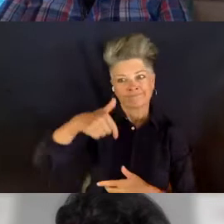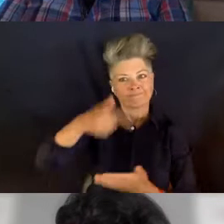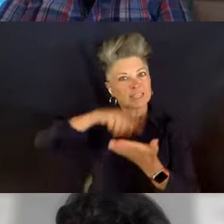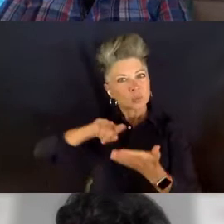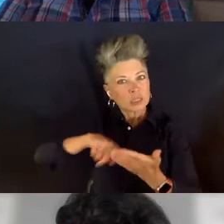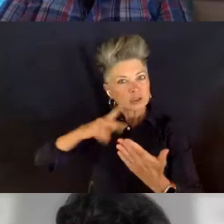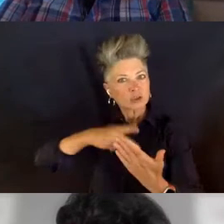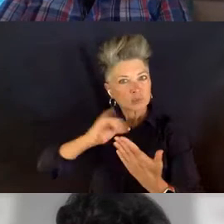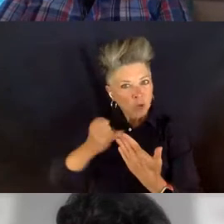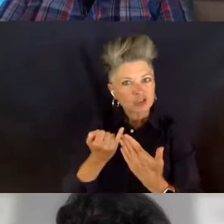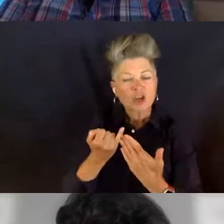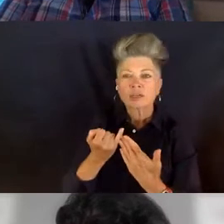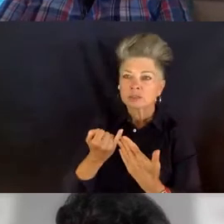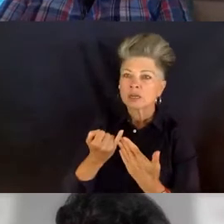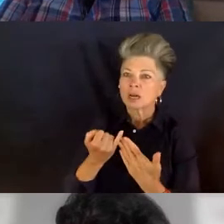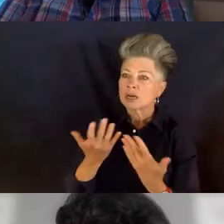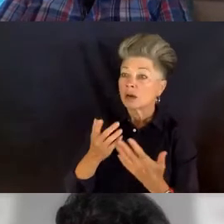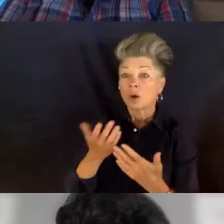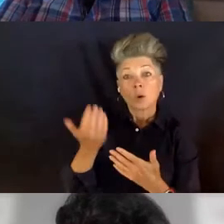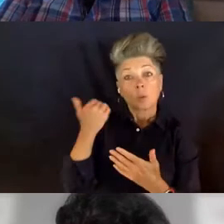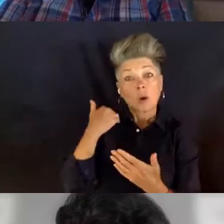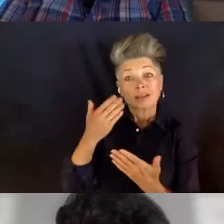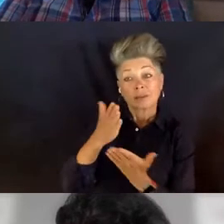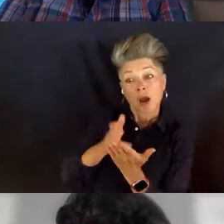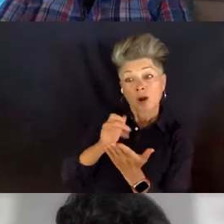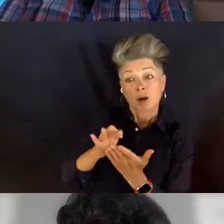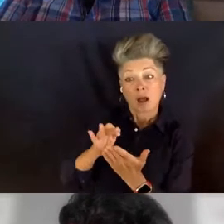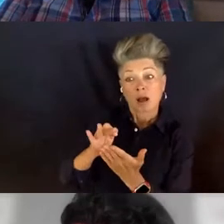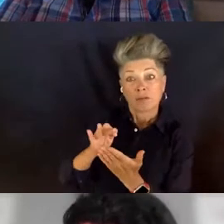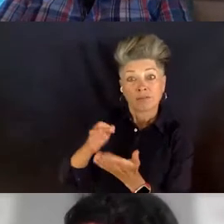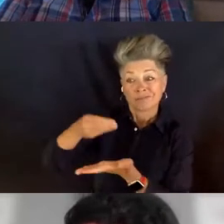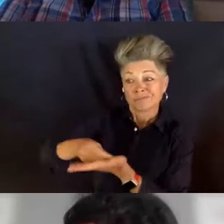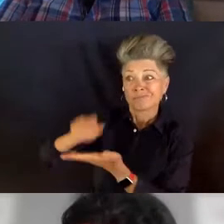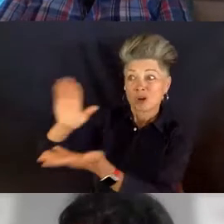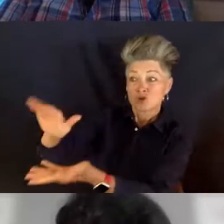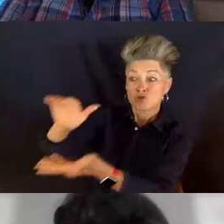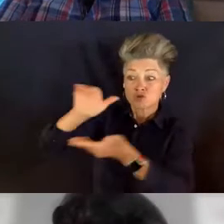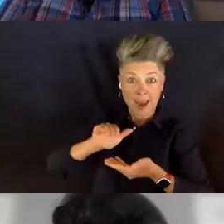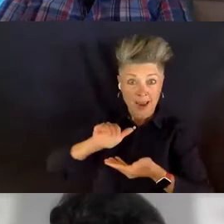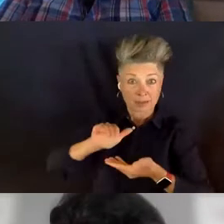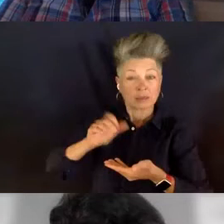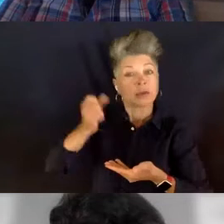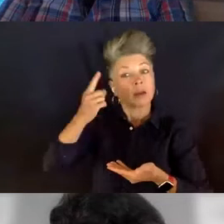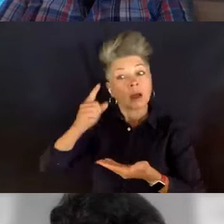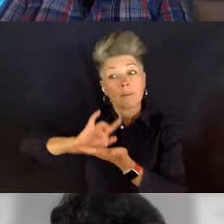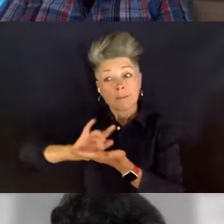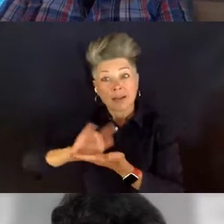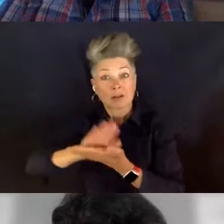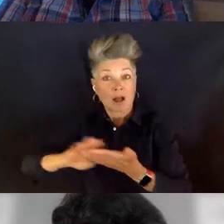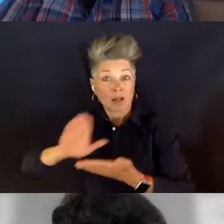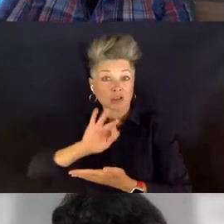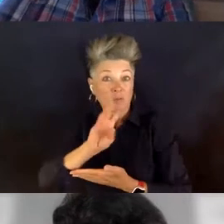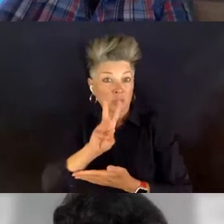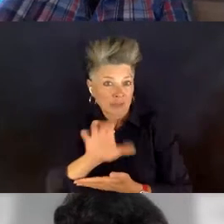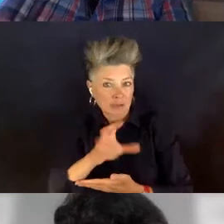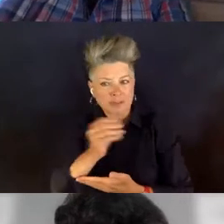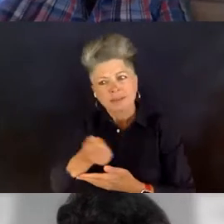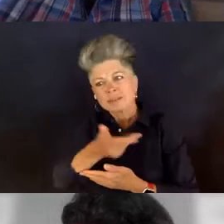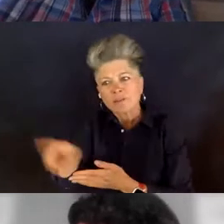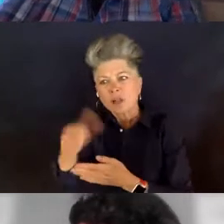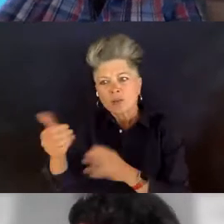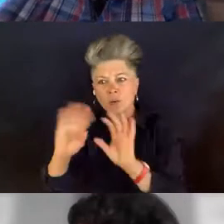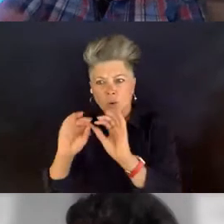project was a part of the grant that Medical College of Wisconsin and all of the organizations that Carissa